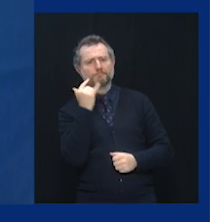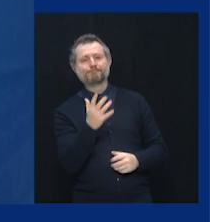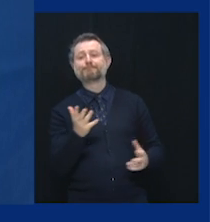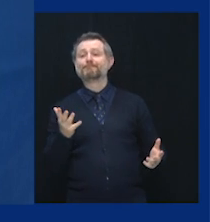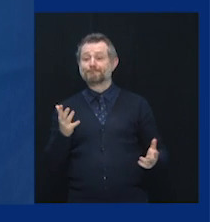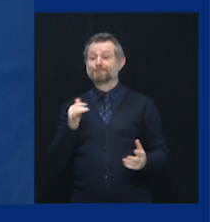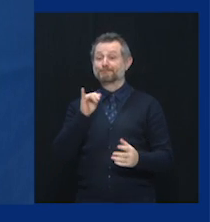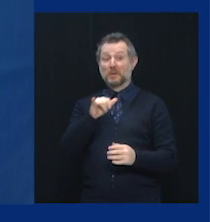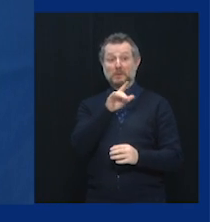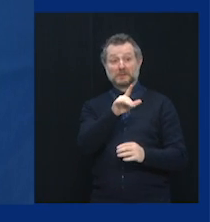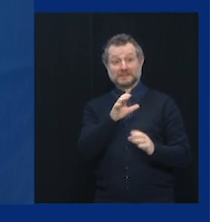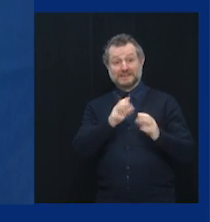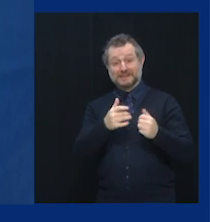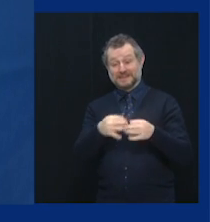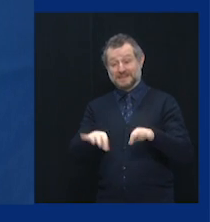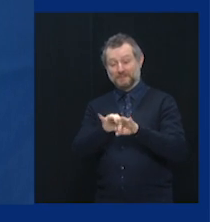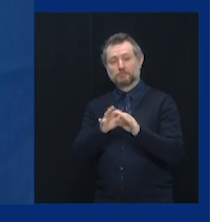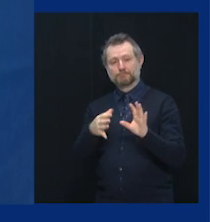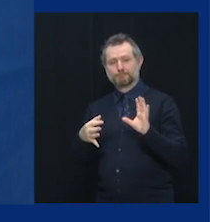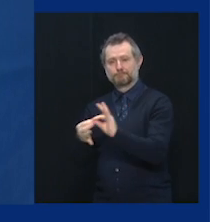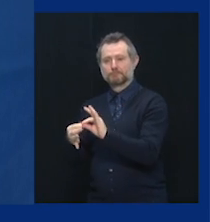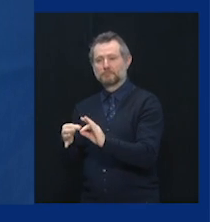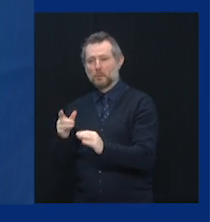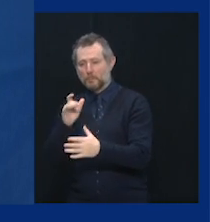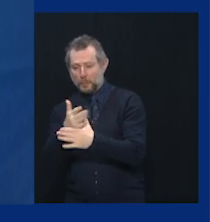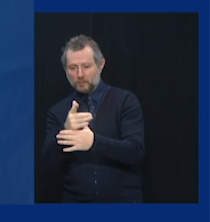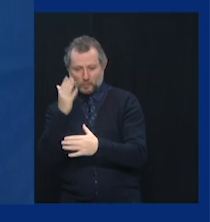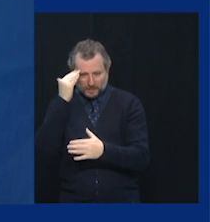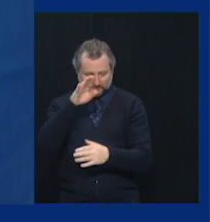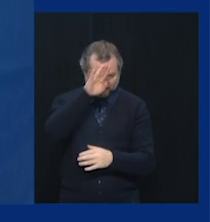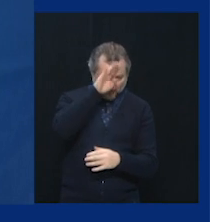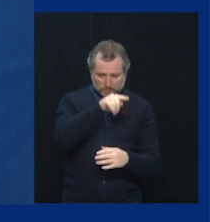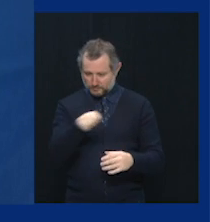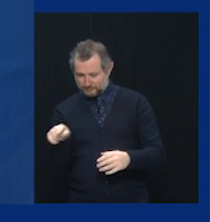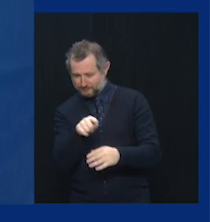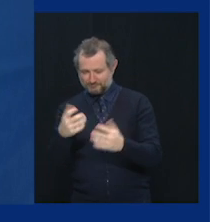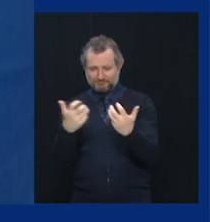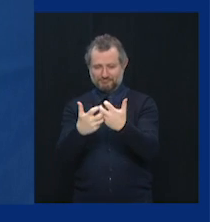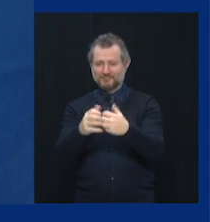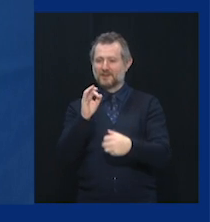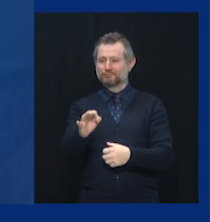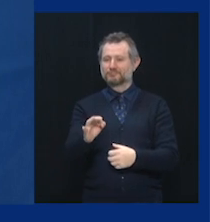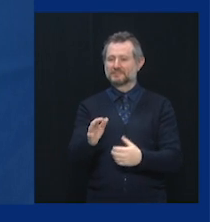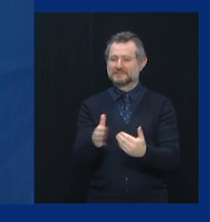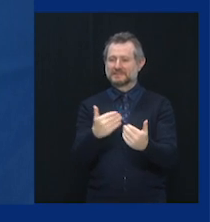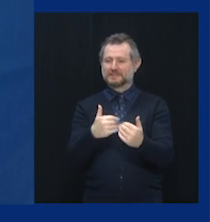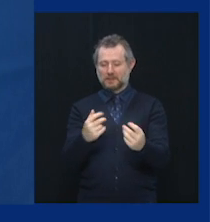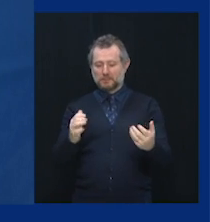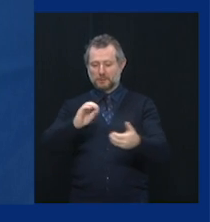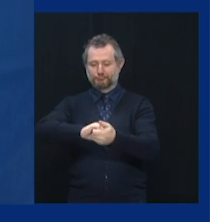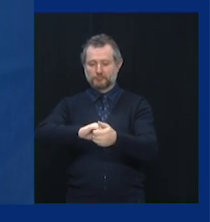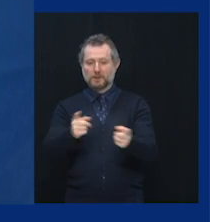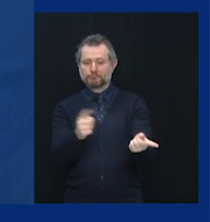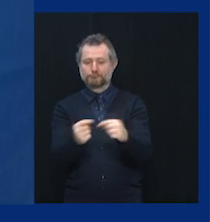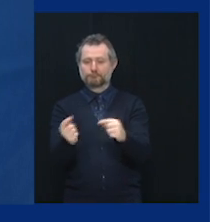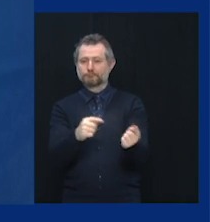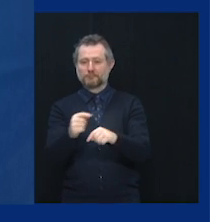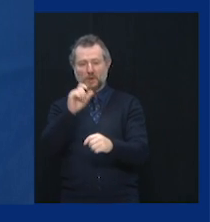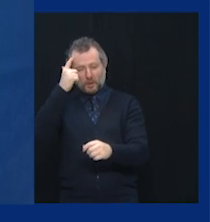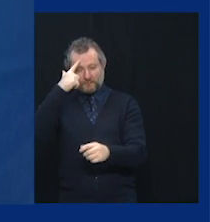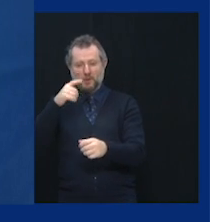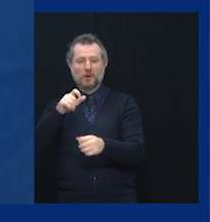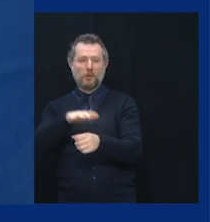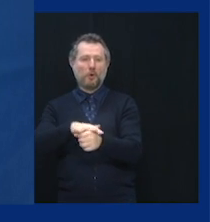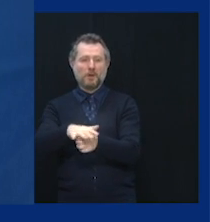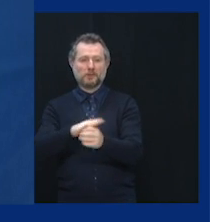fire. They have the most accessible relation to the city and county governments. We're also